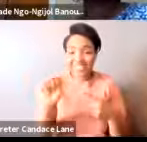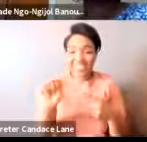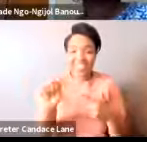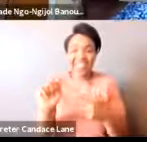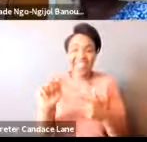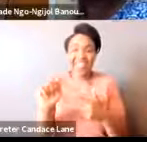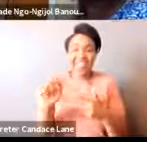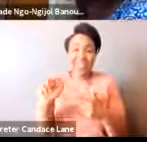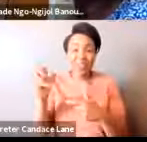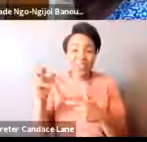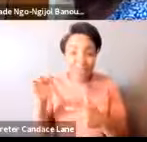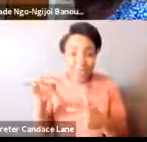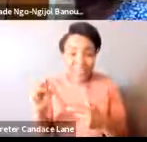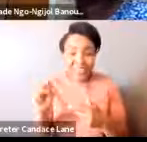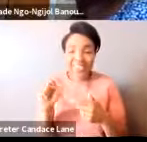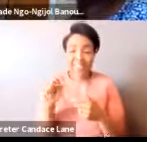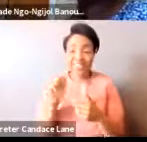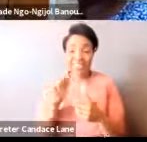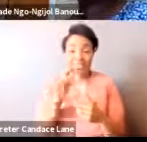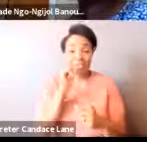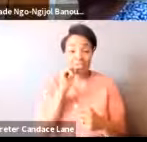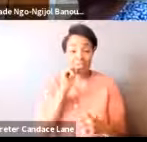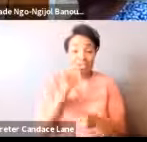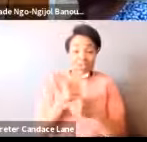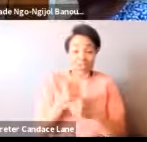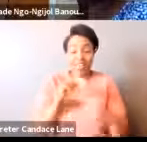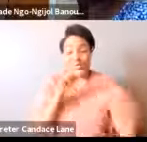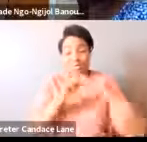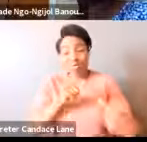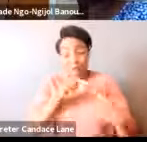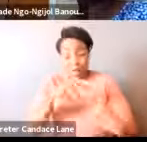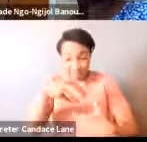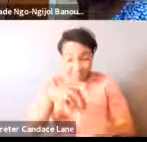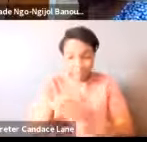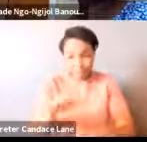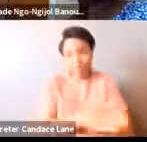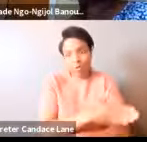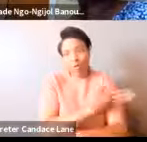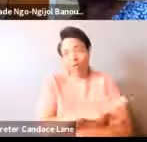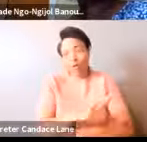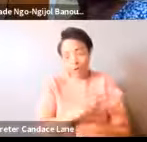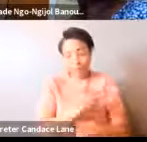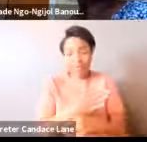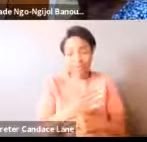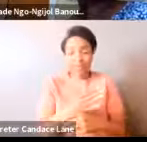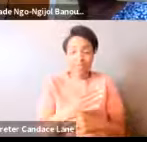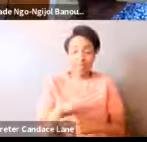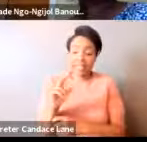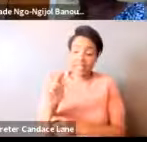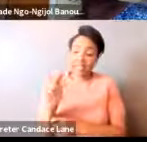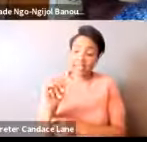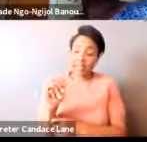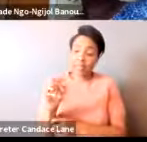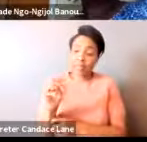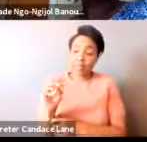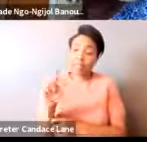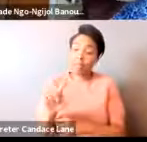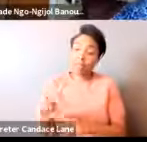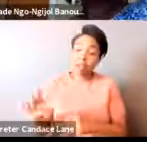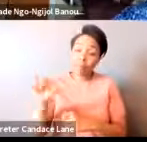my sisters in struggle and song. I would like to just thank Lehman Library, especially